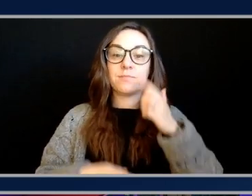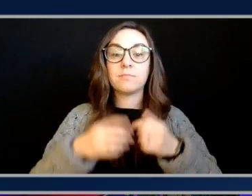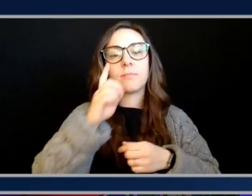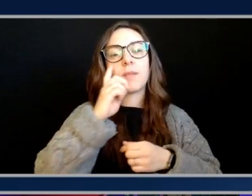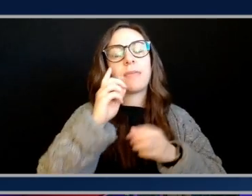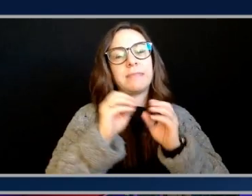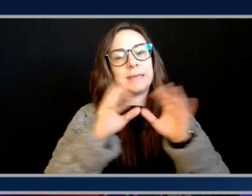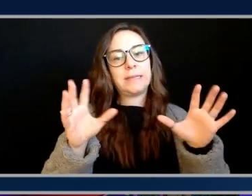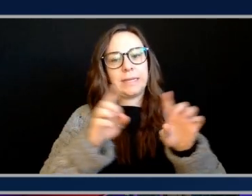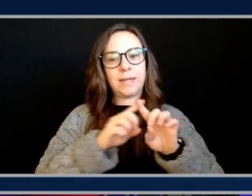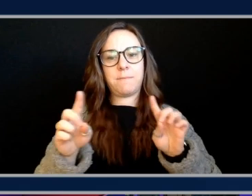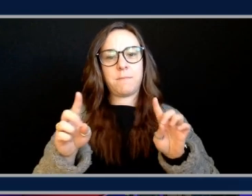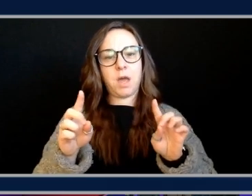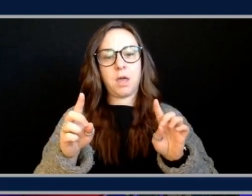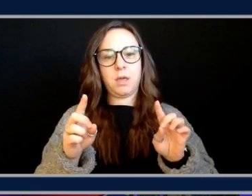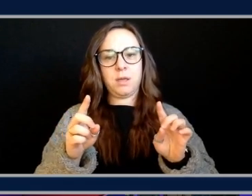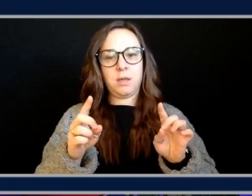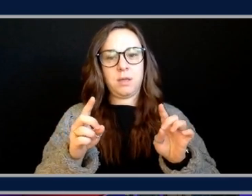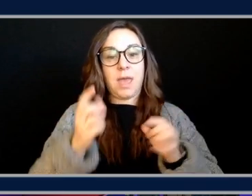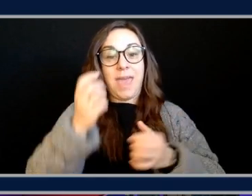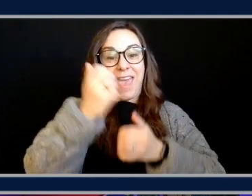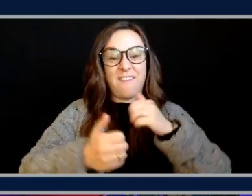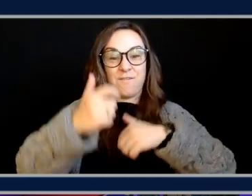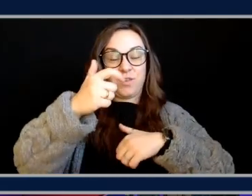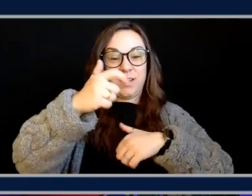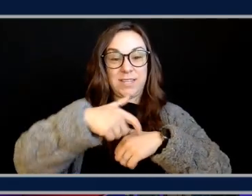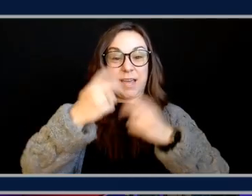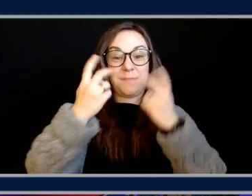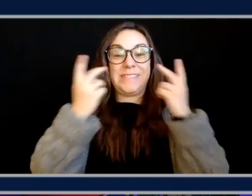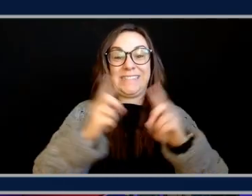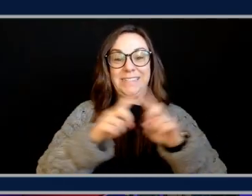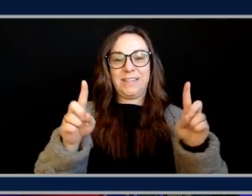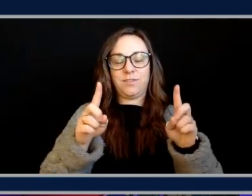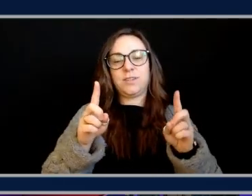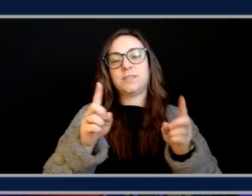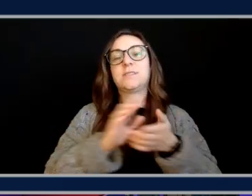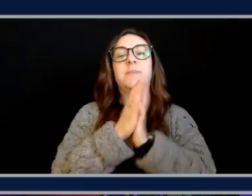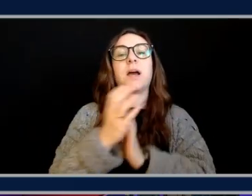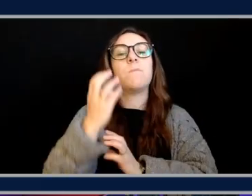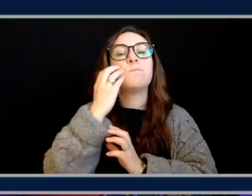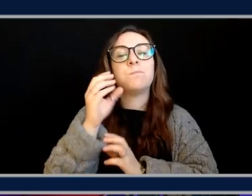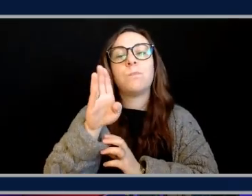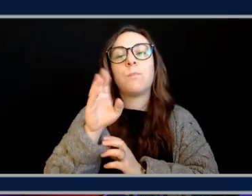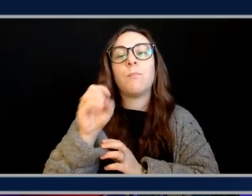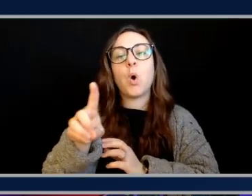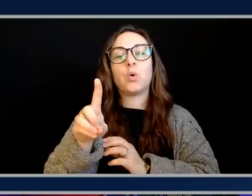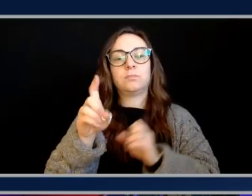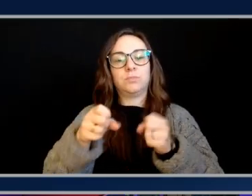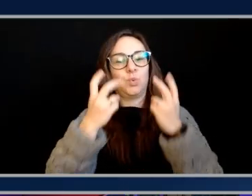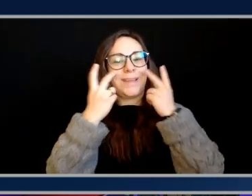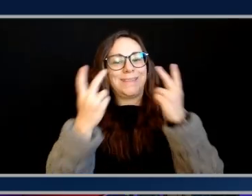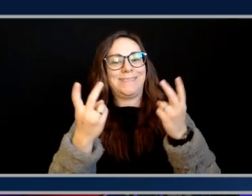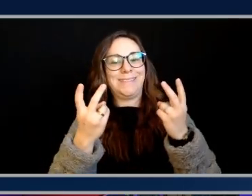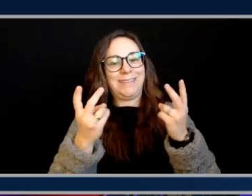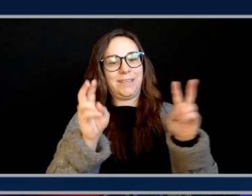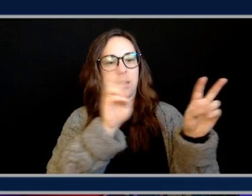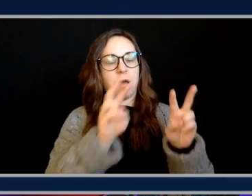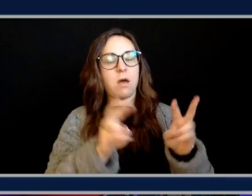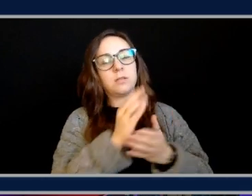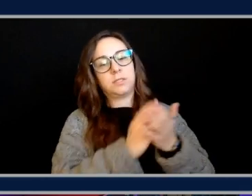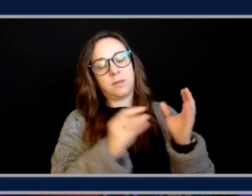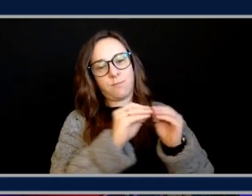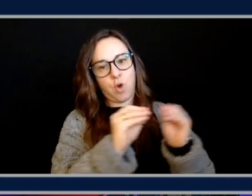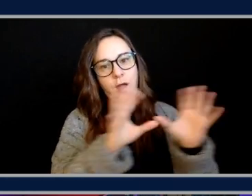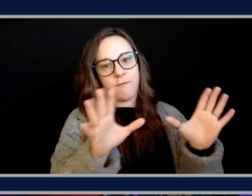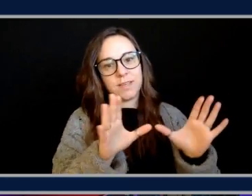actually bolded every place where we see a difference, Jeff. So to make it even easier to find, I mean, in this case, some things are a little more obvious. The on-demand